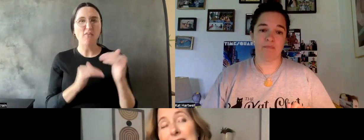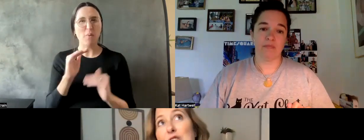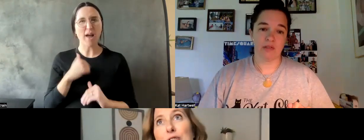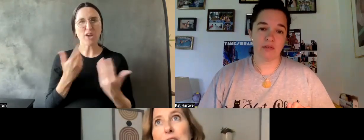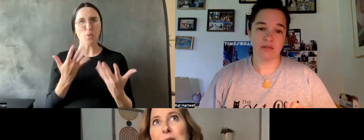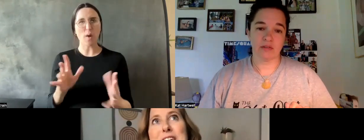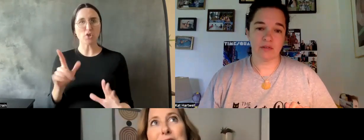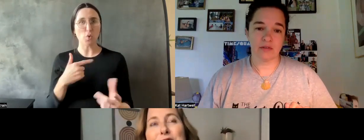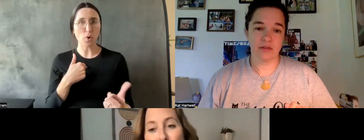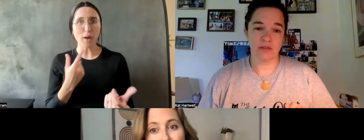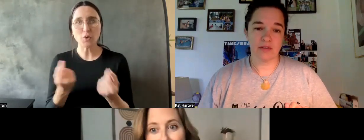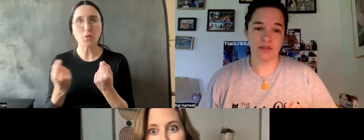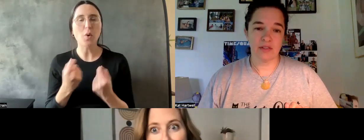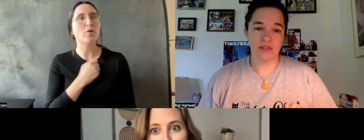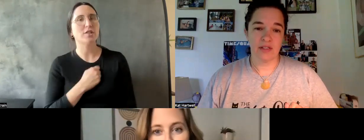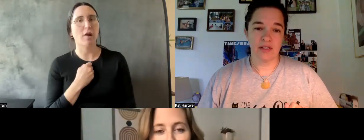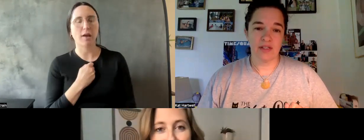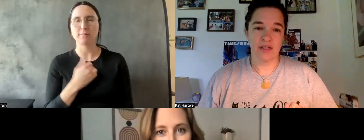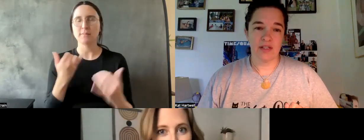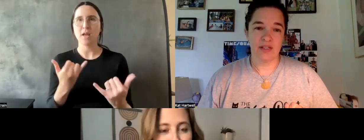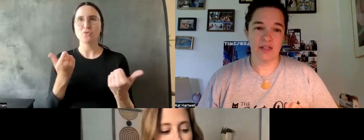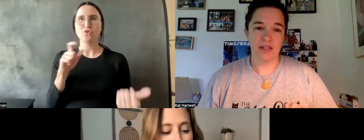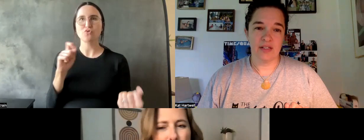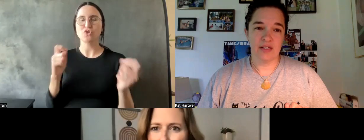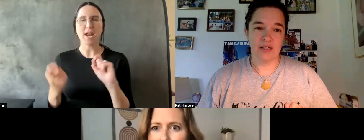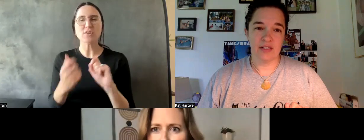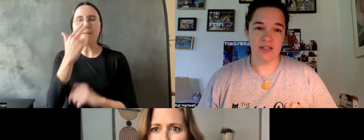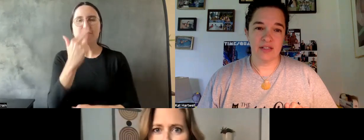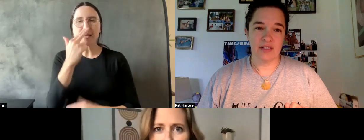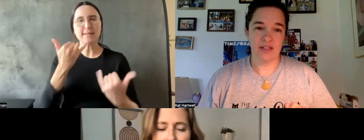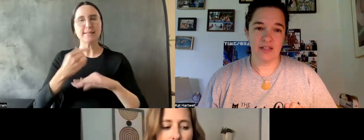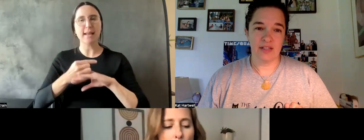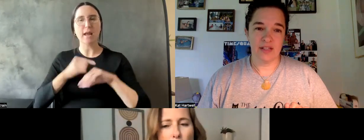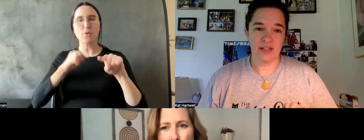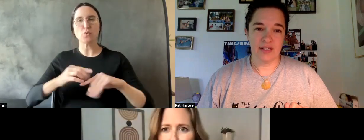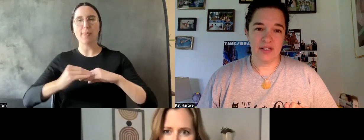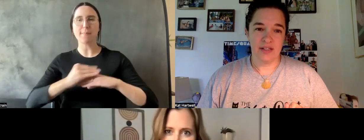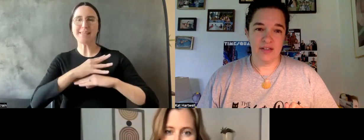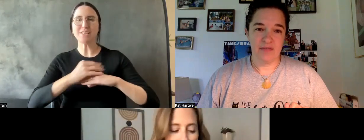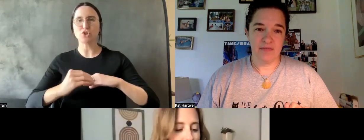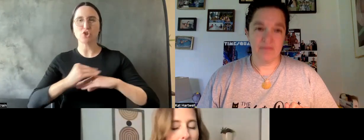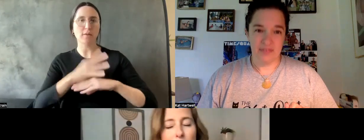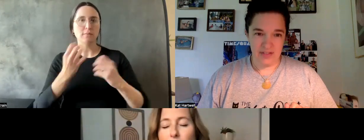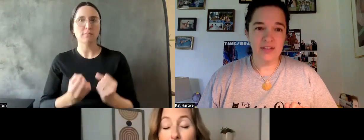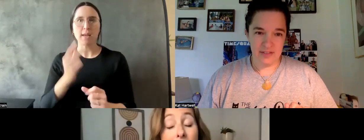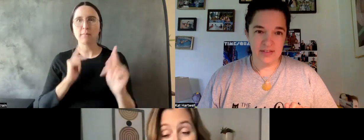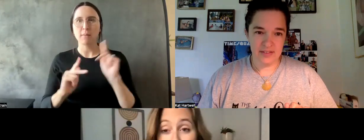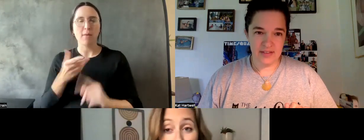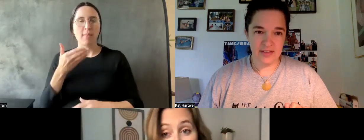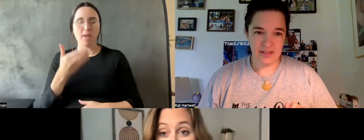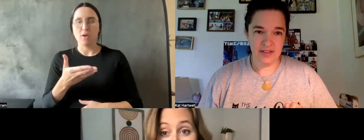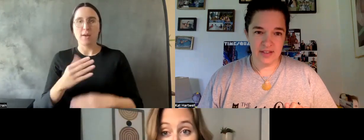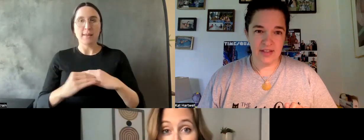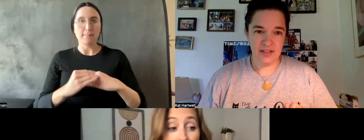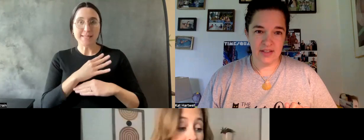So yeah, and it's so funny because actually just today we were at the beach and there was a lot of people there, like in the water, kind of right where we were. And when Allie gets